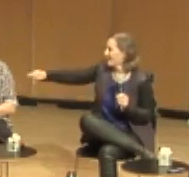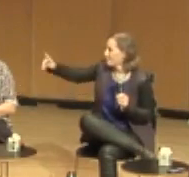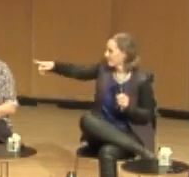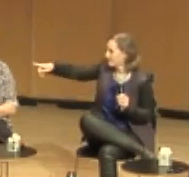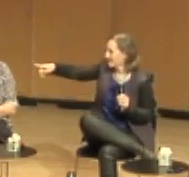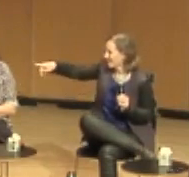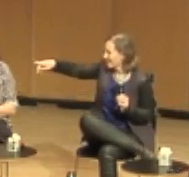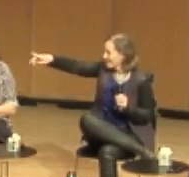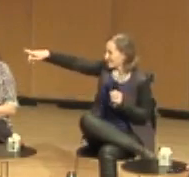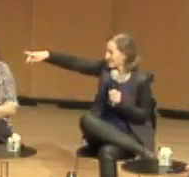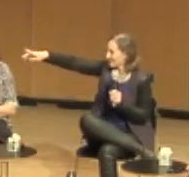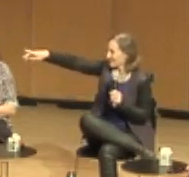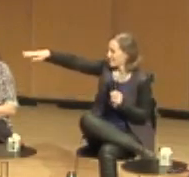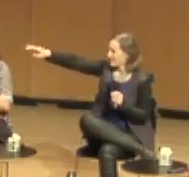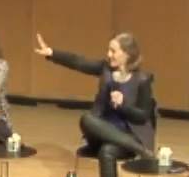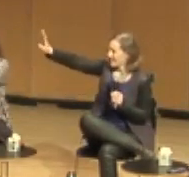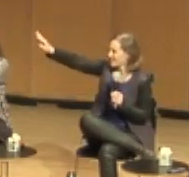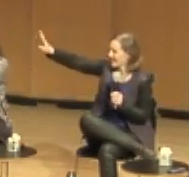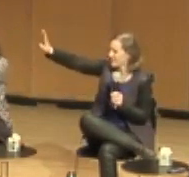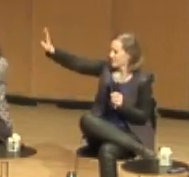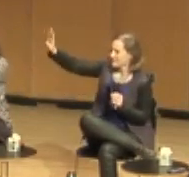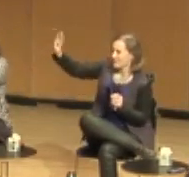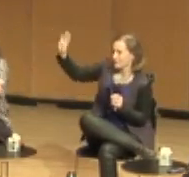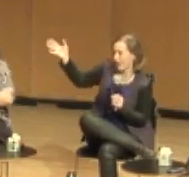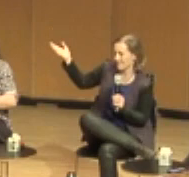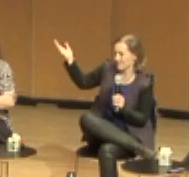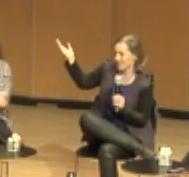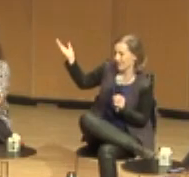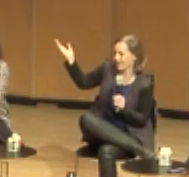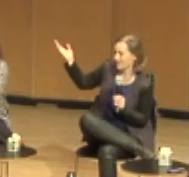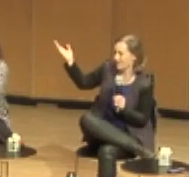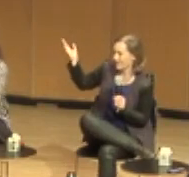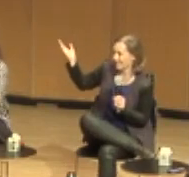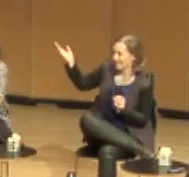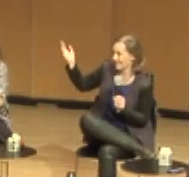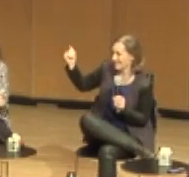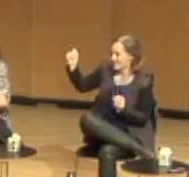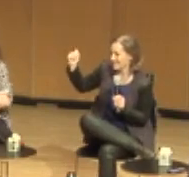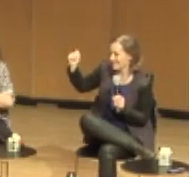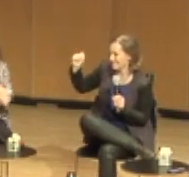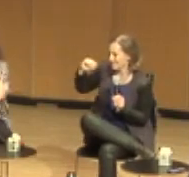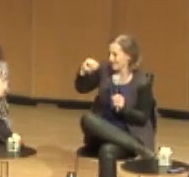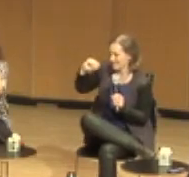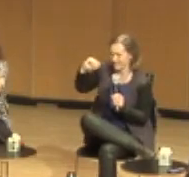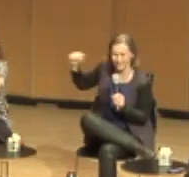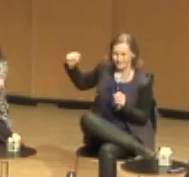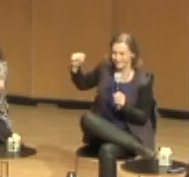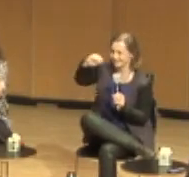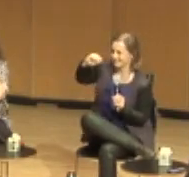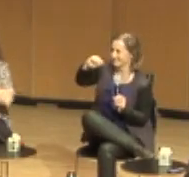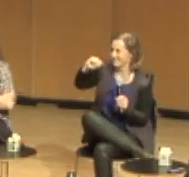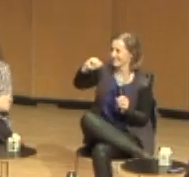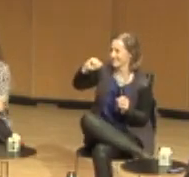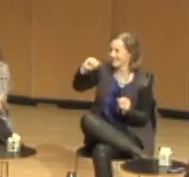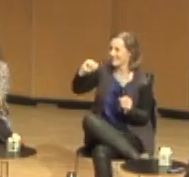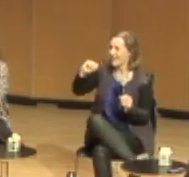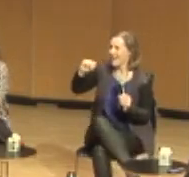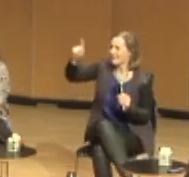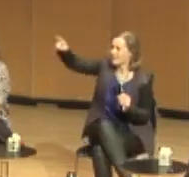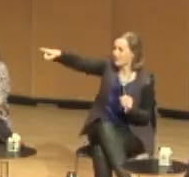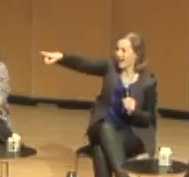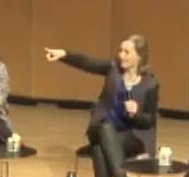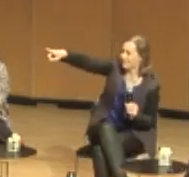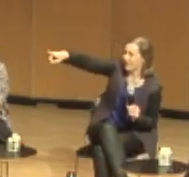Anna Marie who's over there Marie raise your hand she was our drama tur for the US debut Production n6